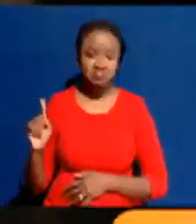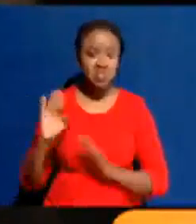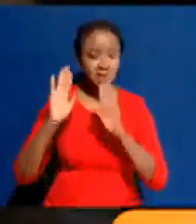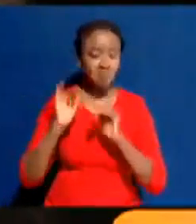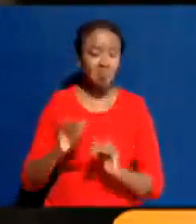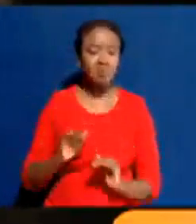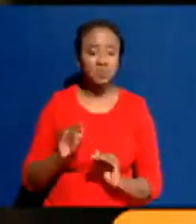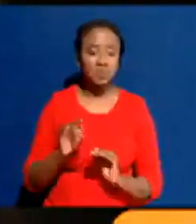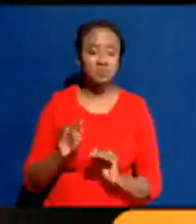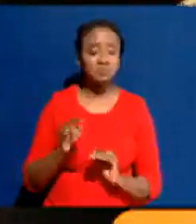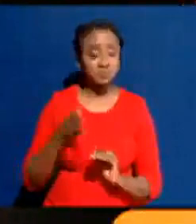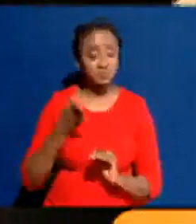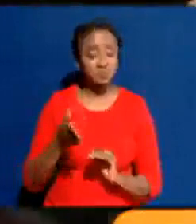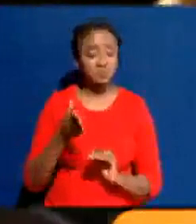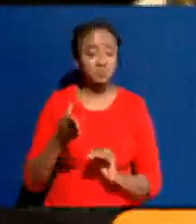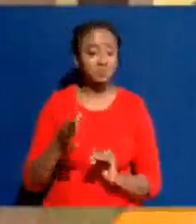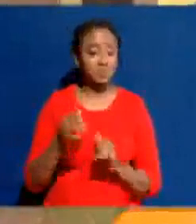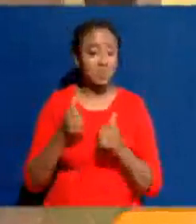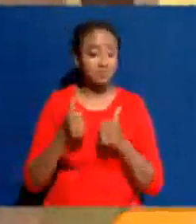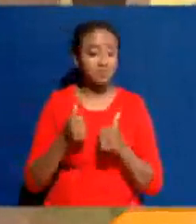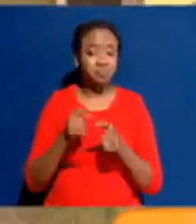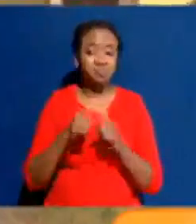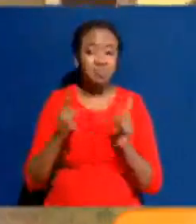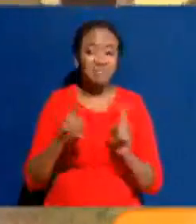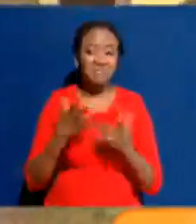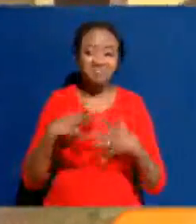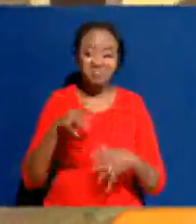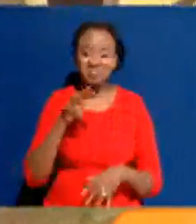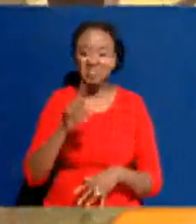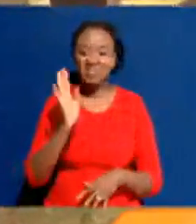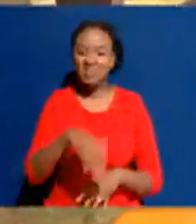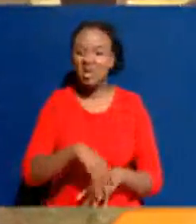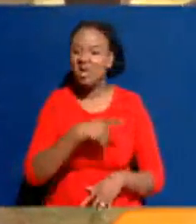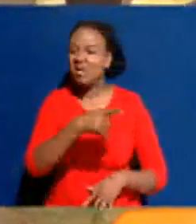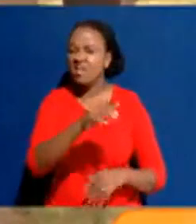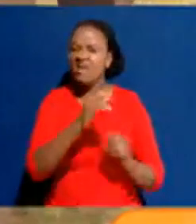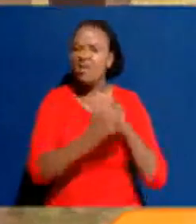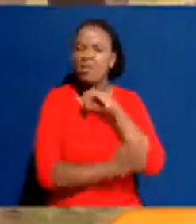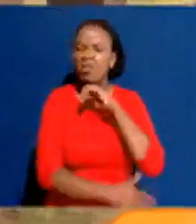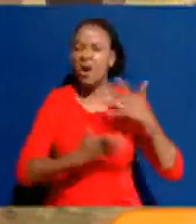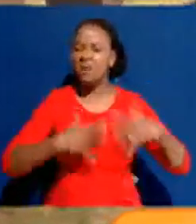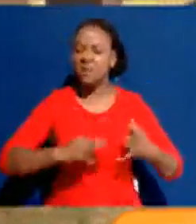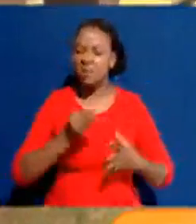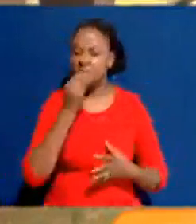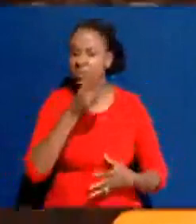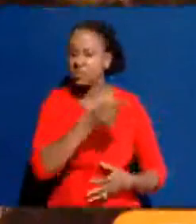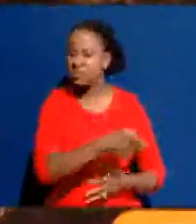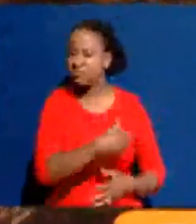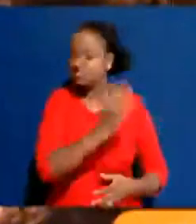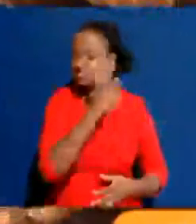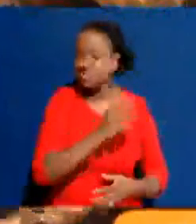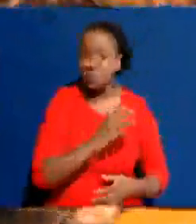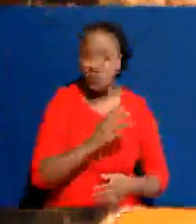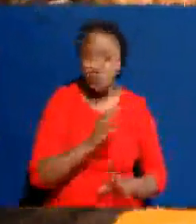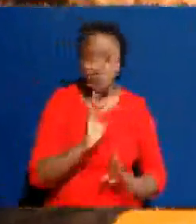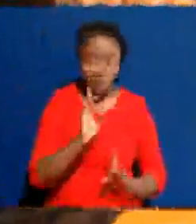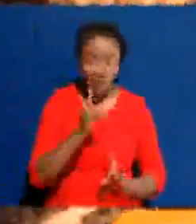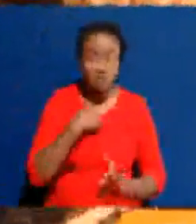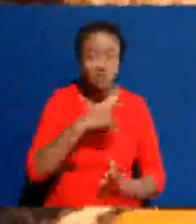Despite its potential, cassava is largely viewed as a poor man's crop, providing a basic diet for most